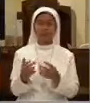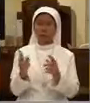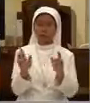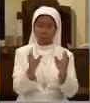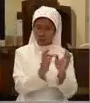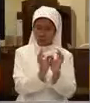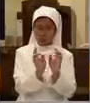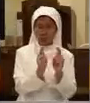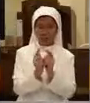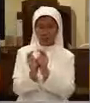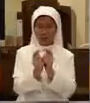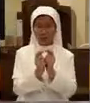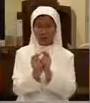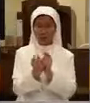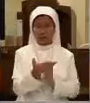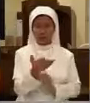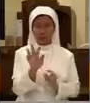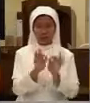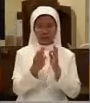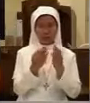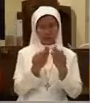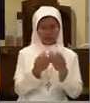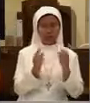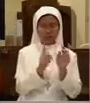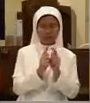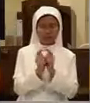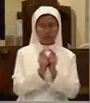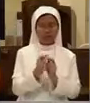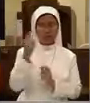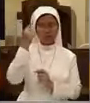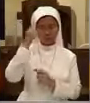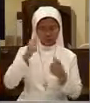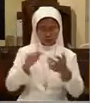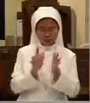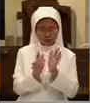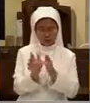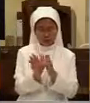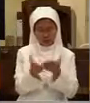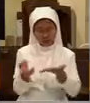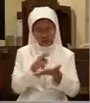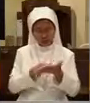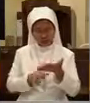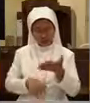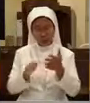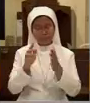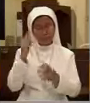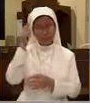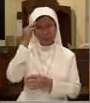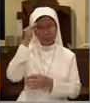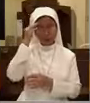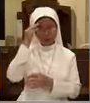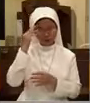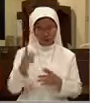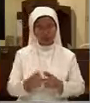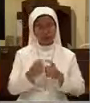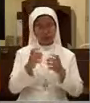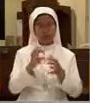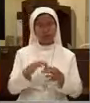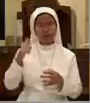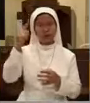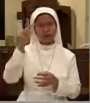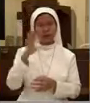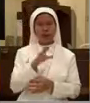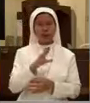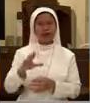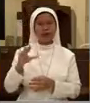kayo. Reflection on the Word of God, gift of God, the Word of God, prayer, gift of God. And then